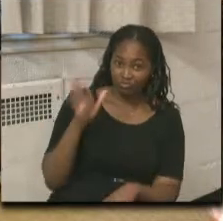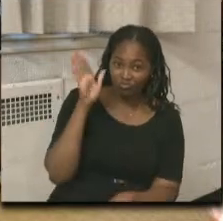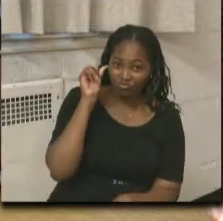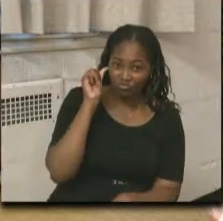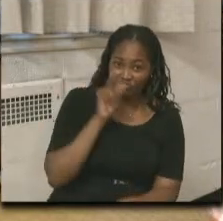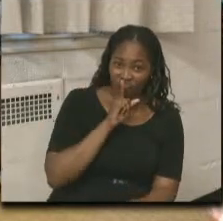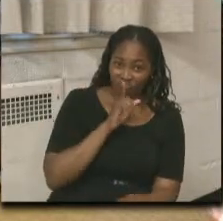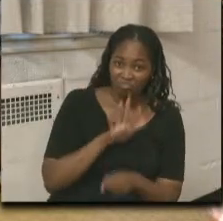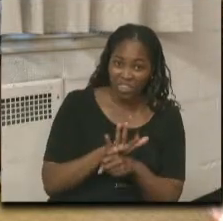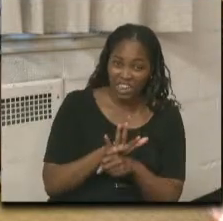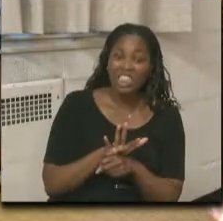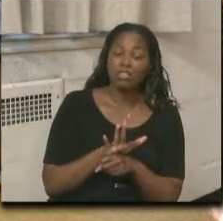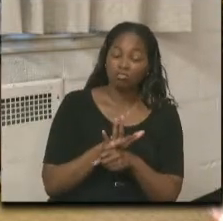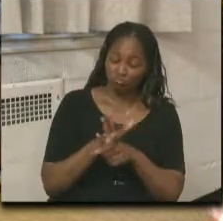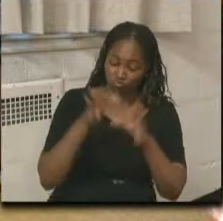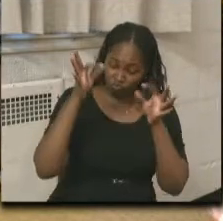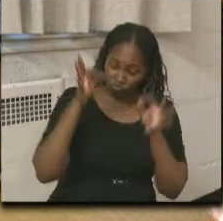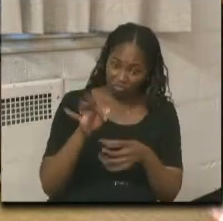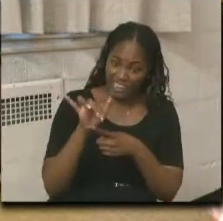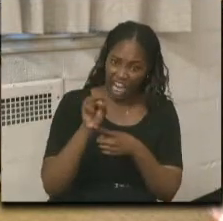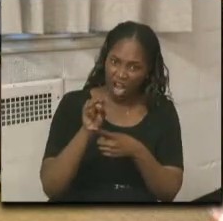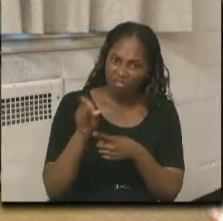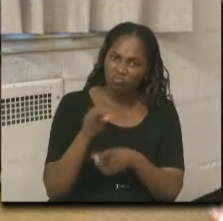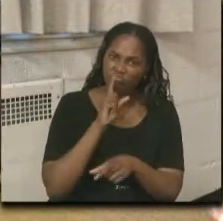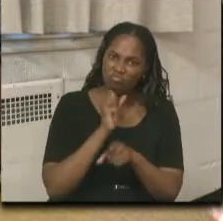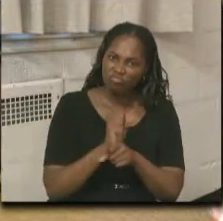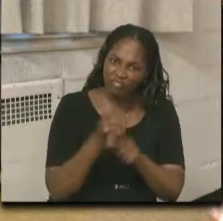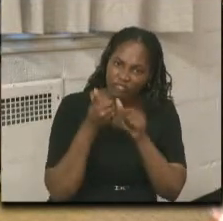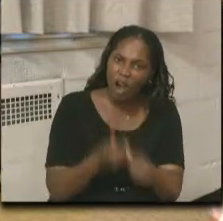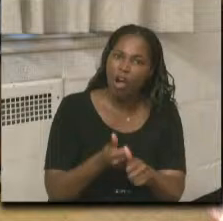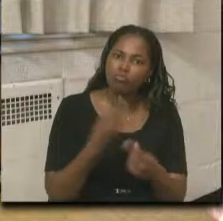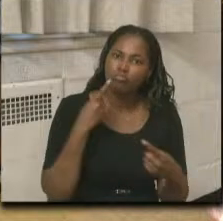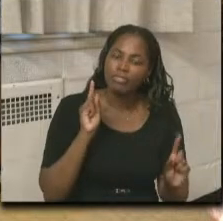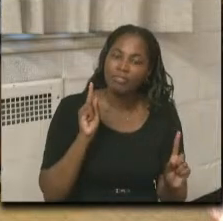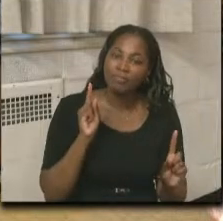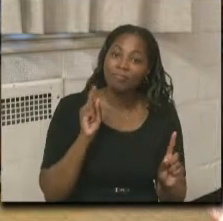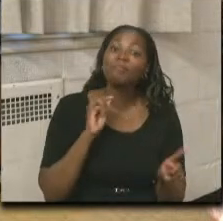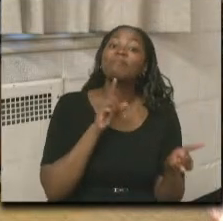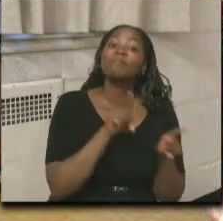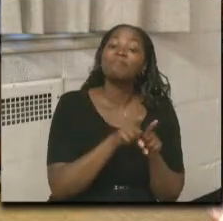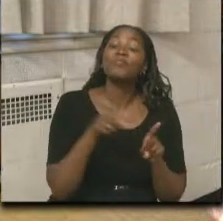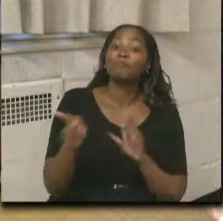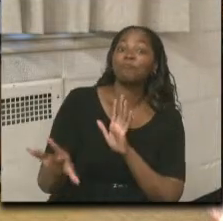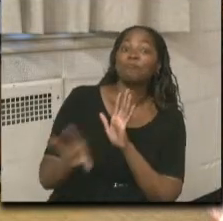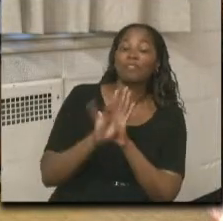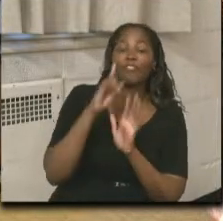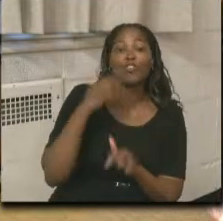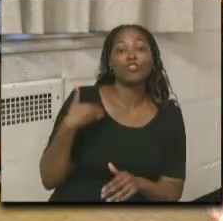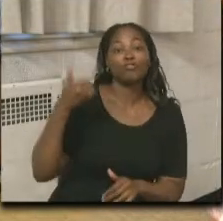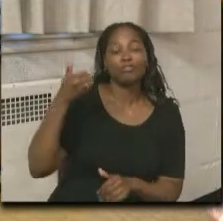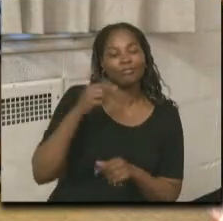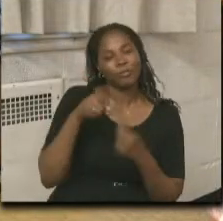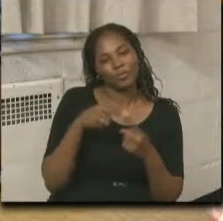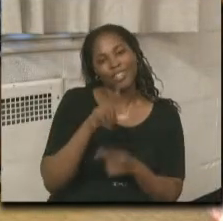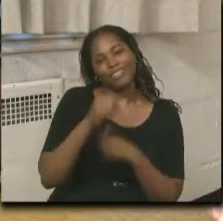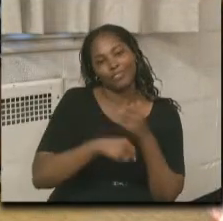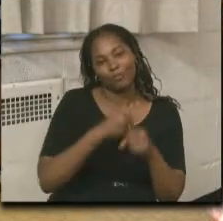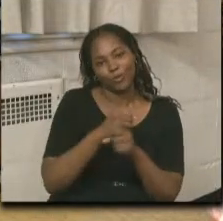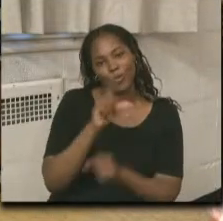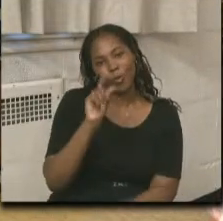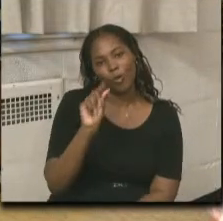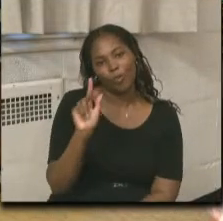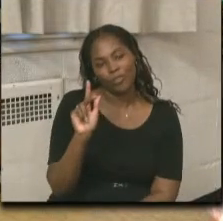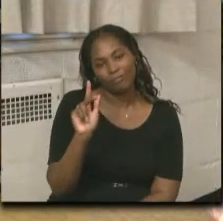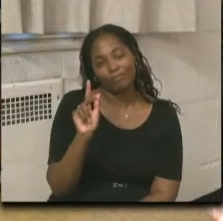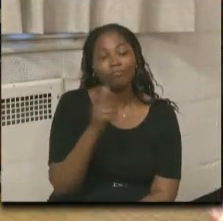your yes. And then you were elected chair from your peers in 2023. You're being recognized for your